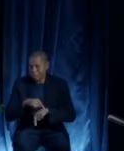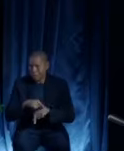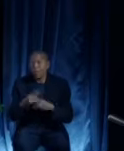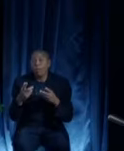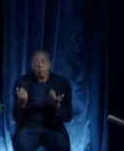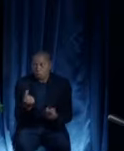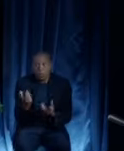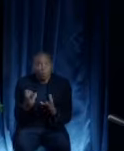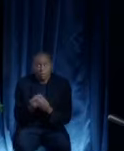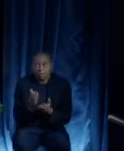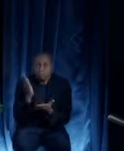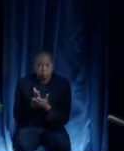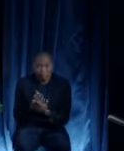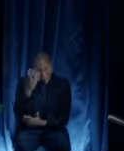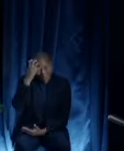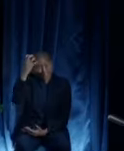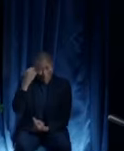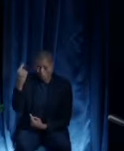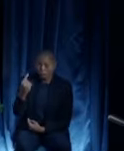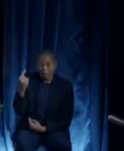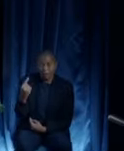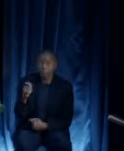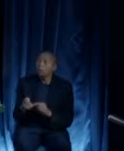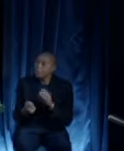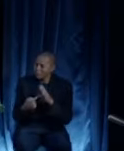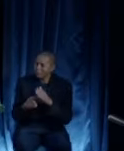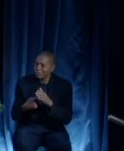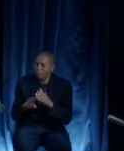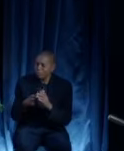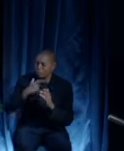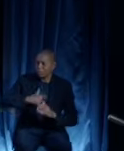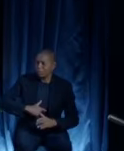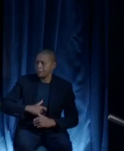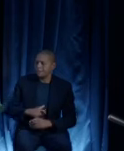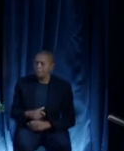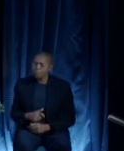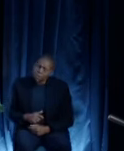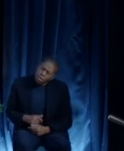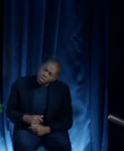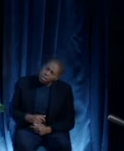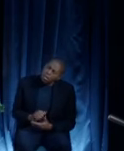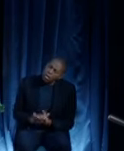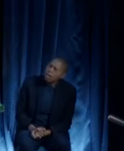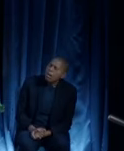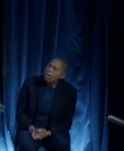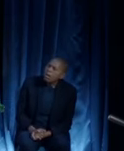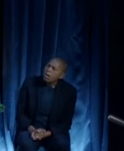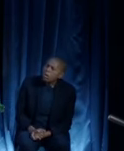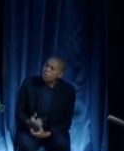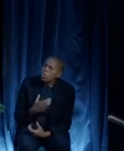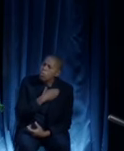England. So, it's a pretty important position. And how does the royal court relate to